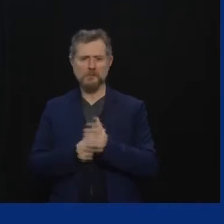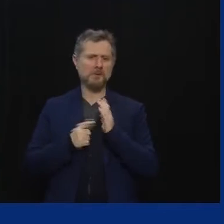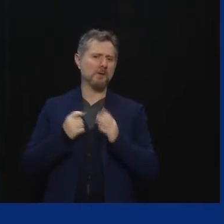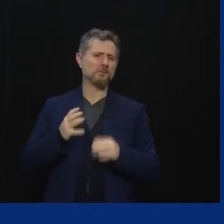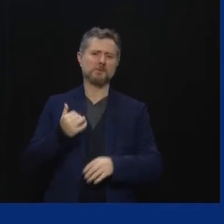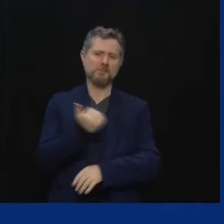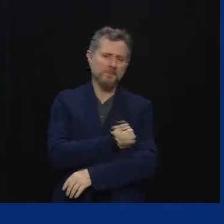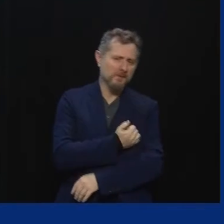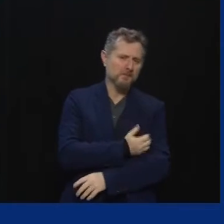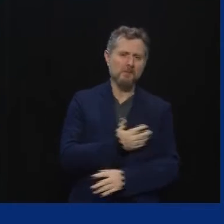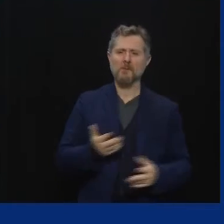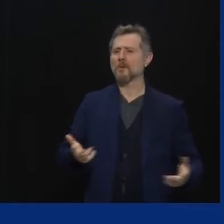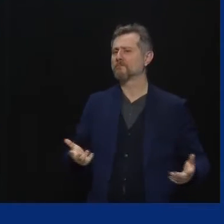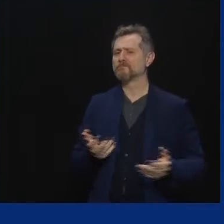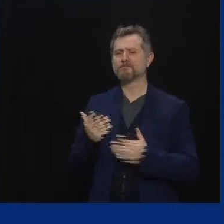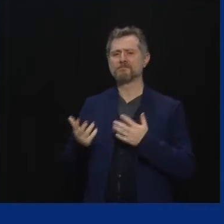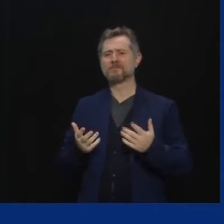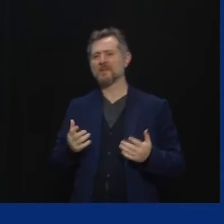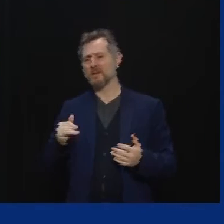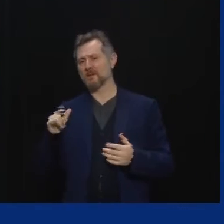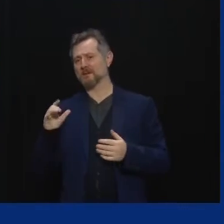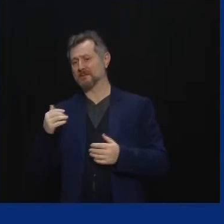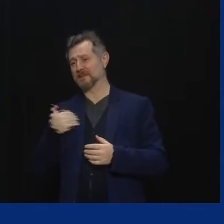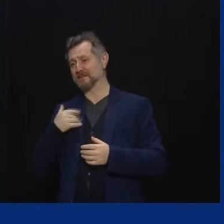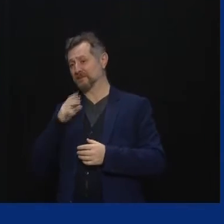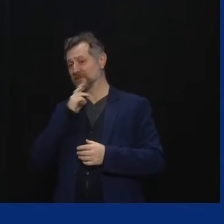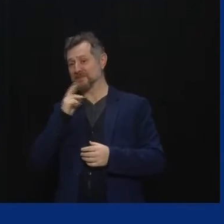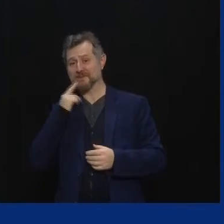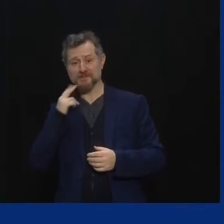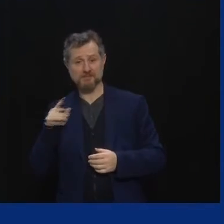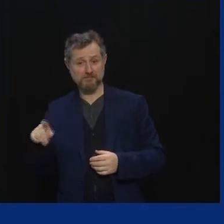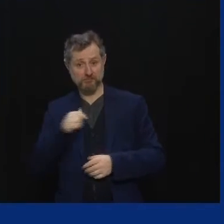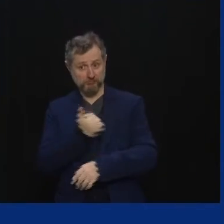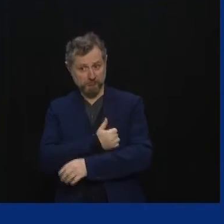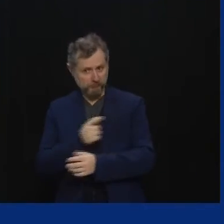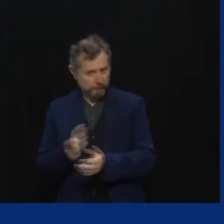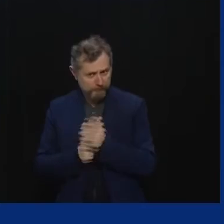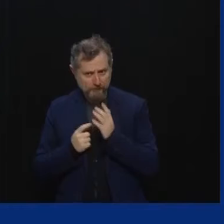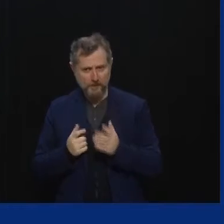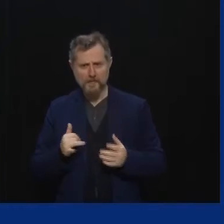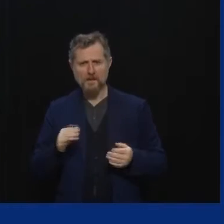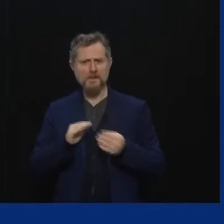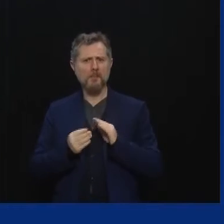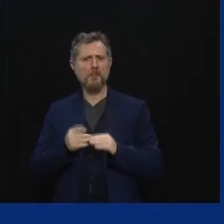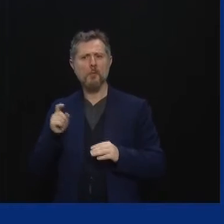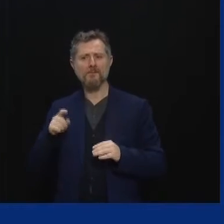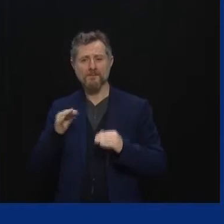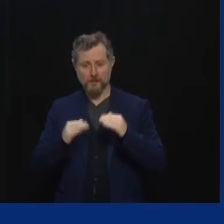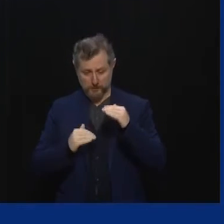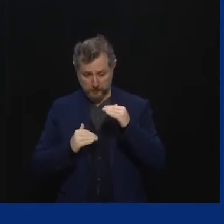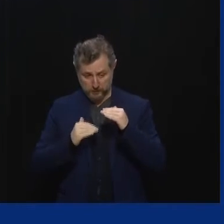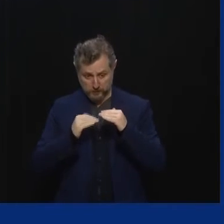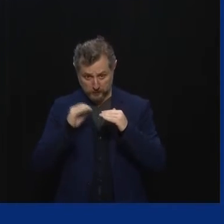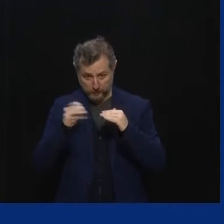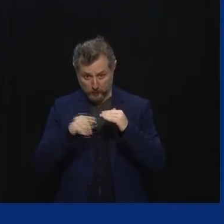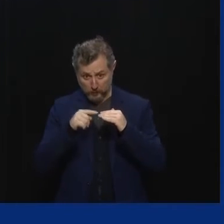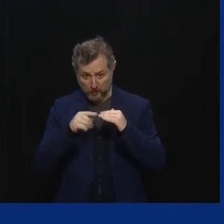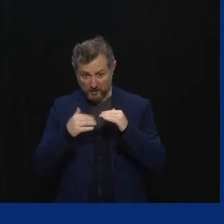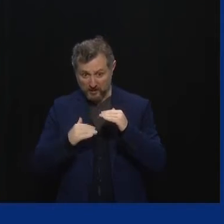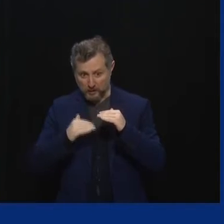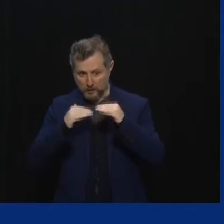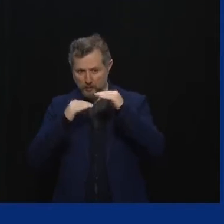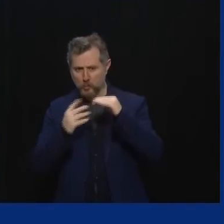like we see in New York City? How high do these numbers have to get to prompt those things to happen? Dan, there's also a compliance